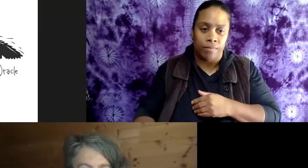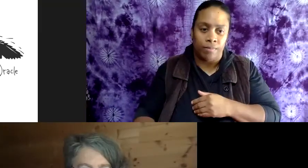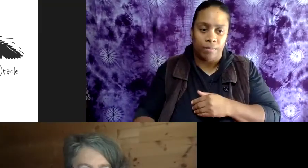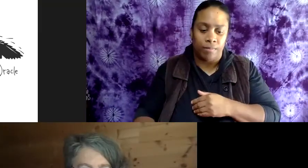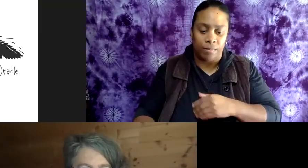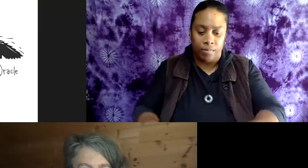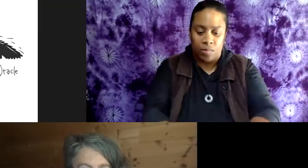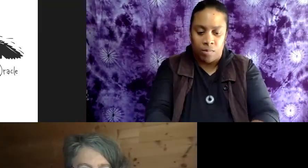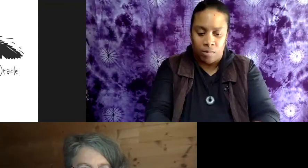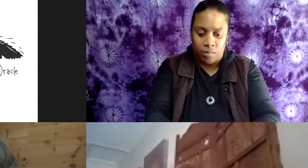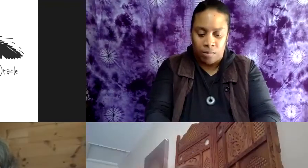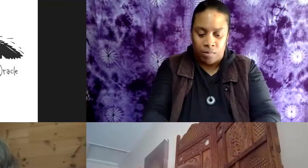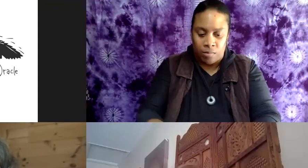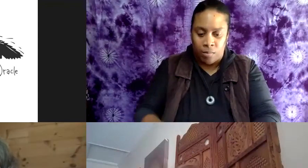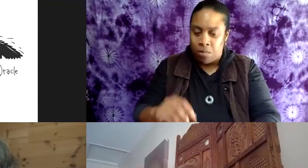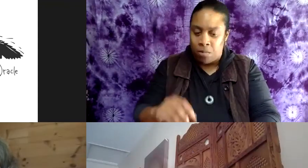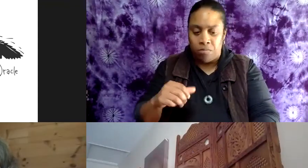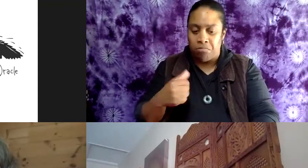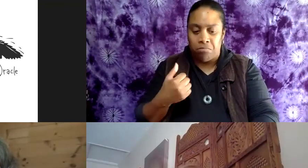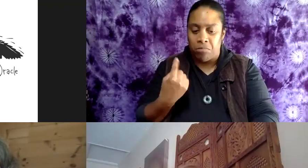All right. Anyone else have anything